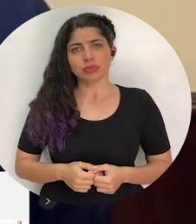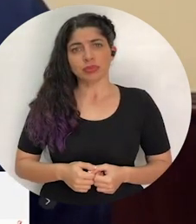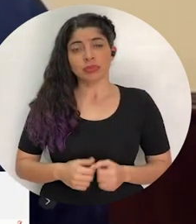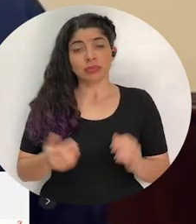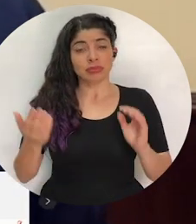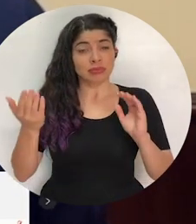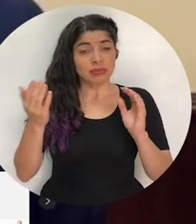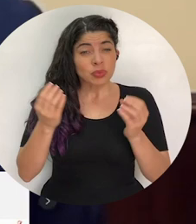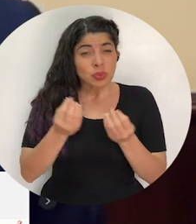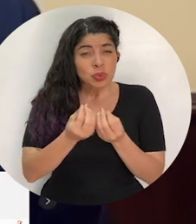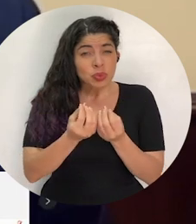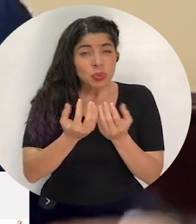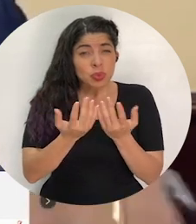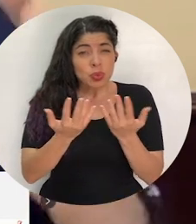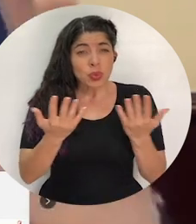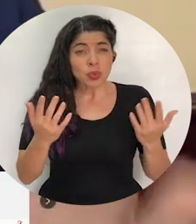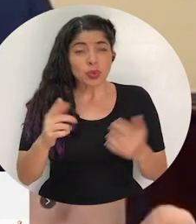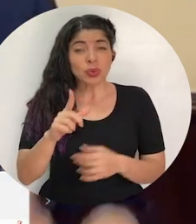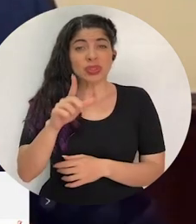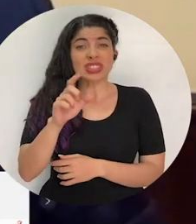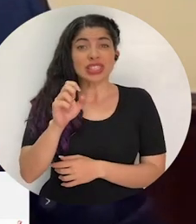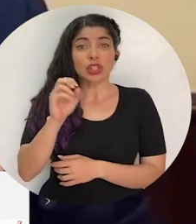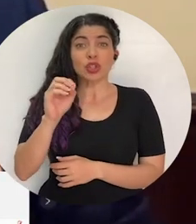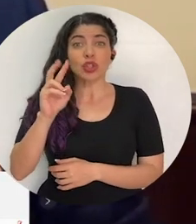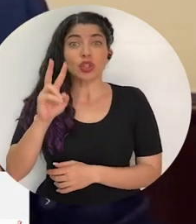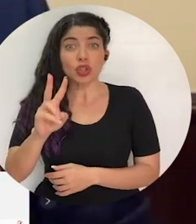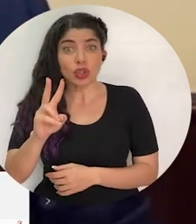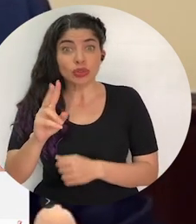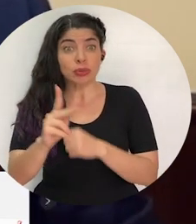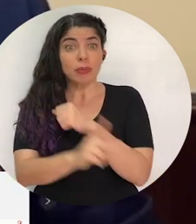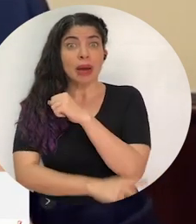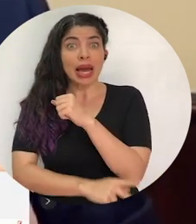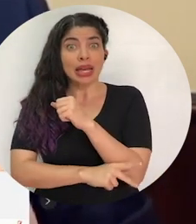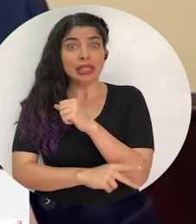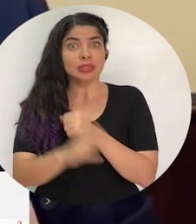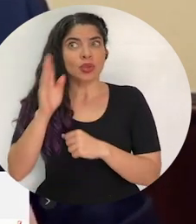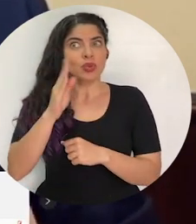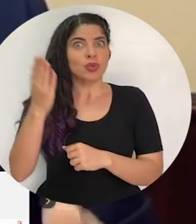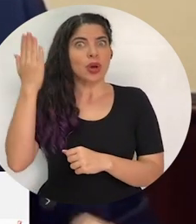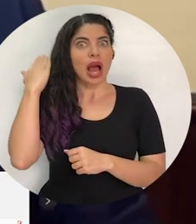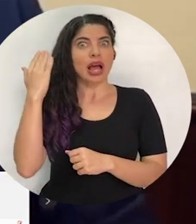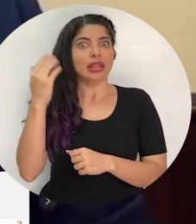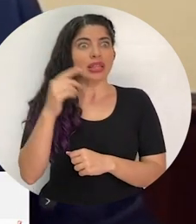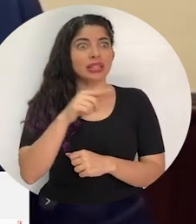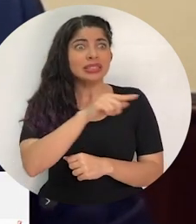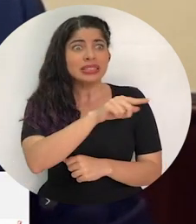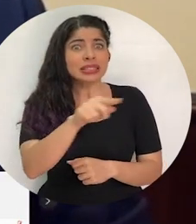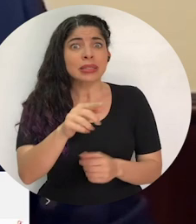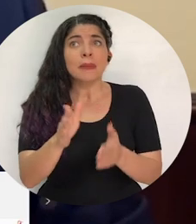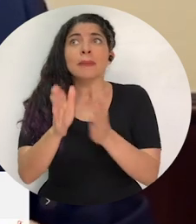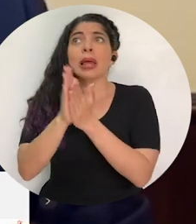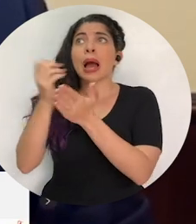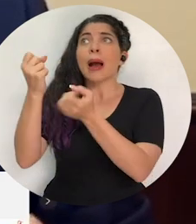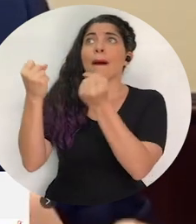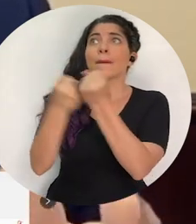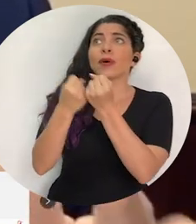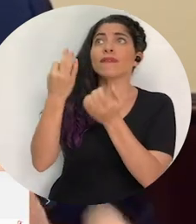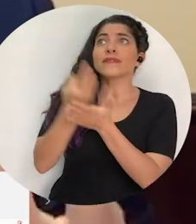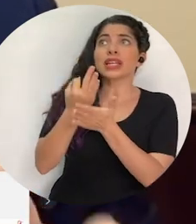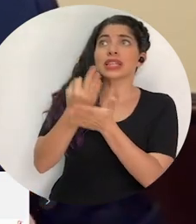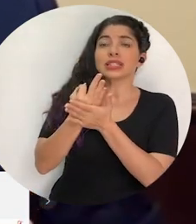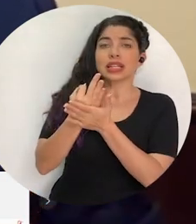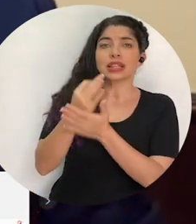An unprecedented number of 102 countries have requested emergency financing from